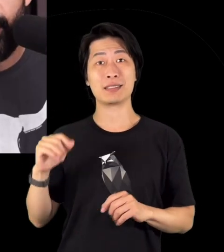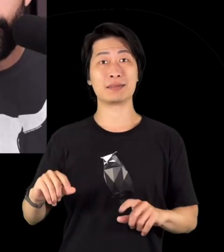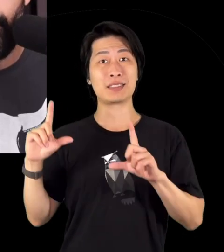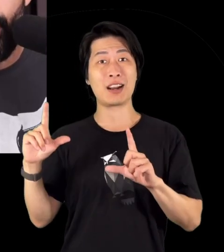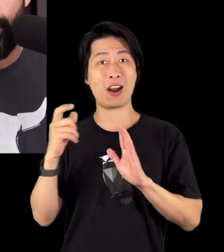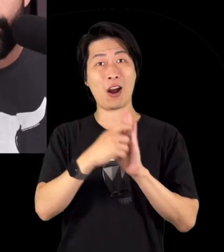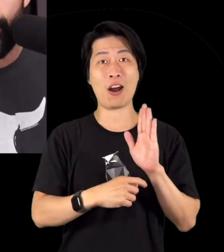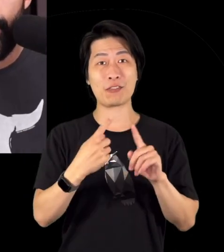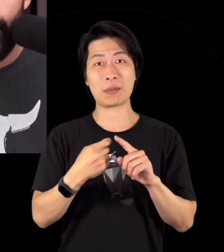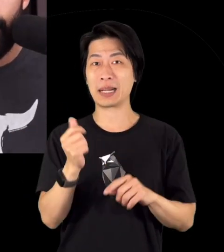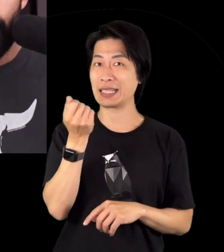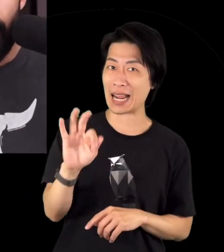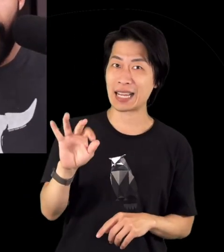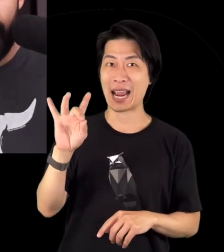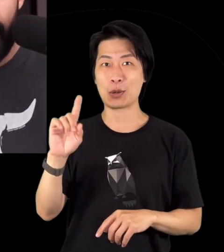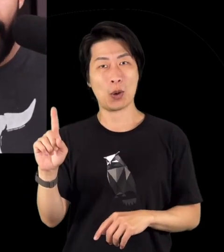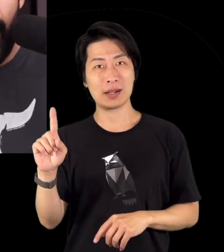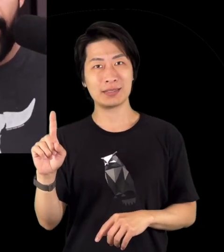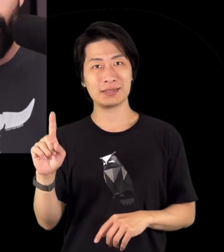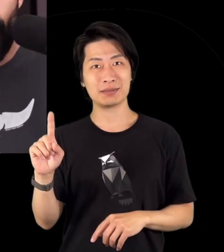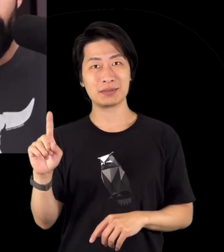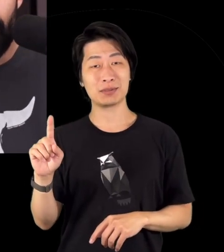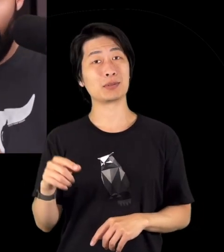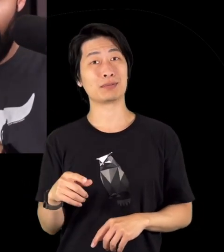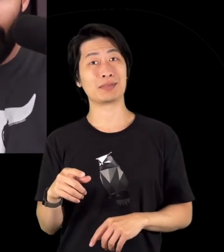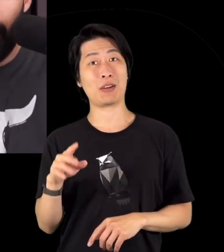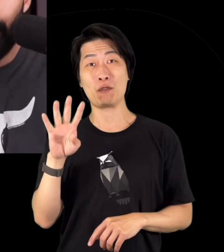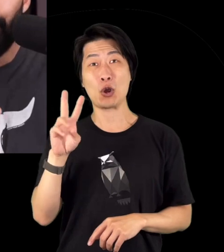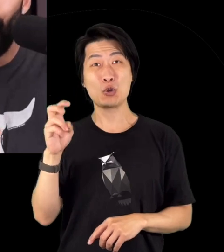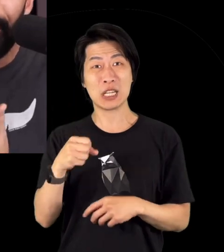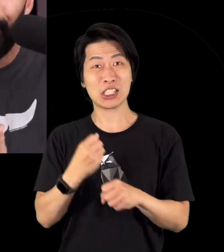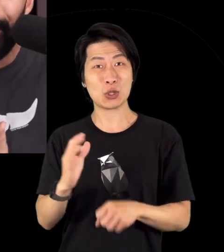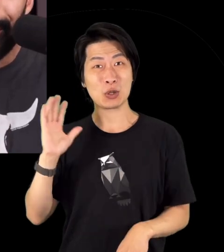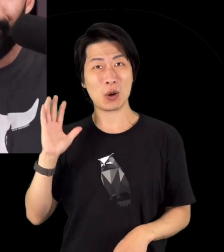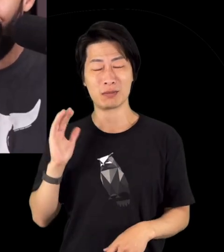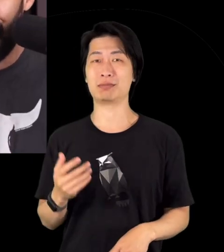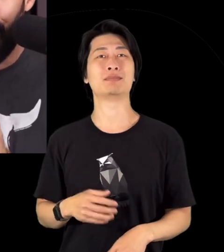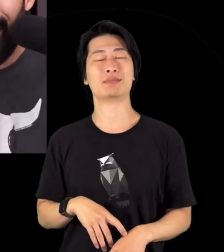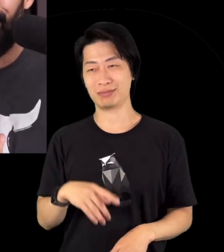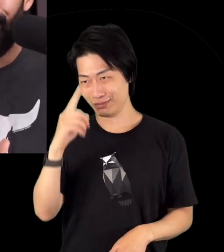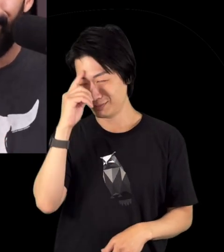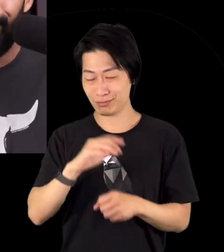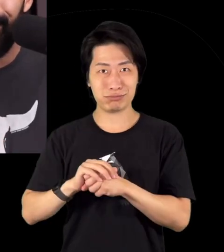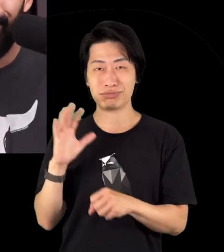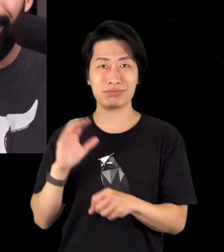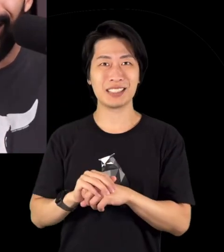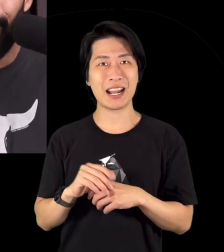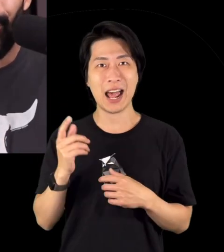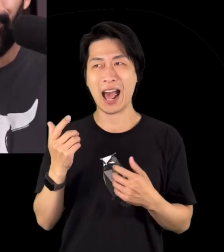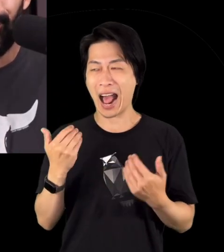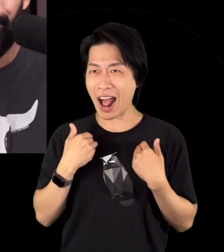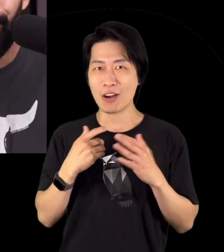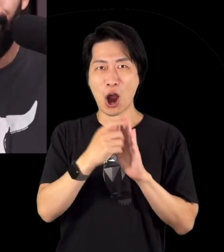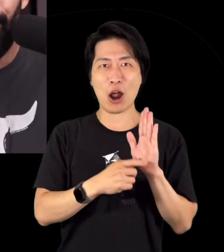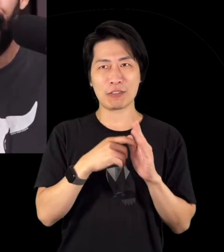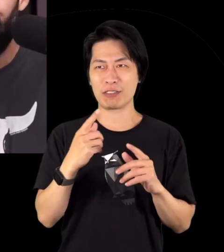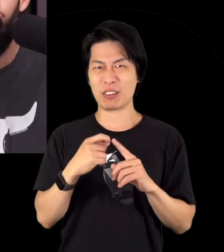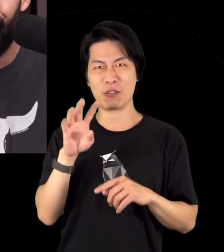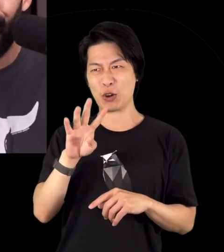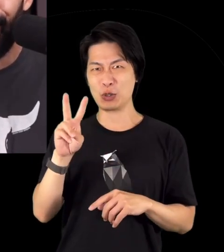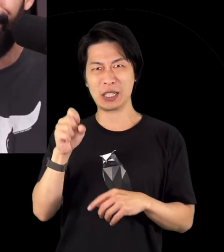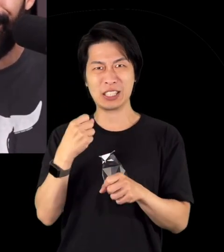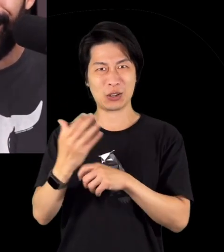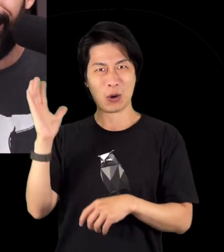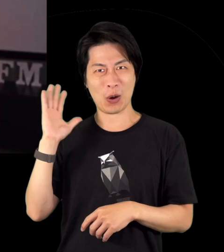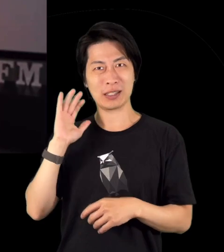a headline from an article from 1981. Which was 42 years ago. It's mind-blowing to me that we have articles from 42